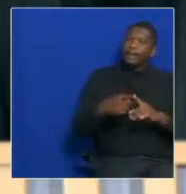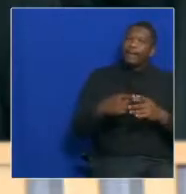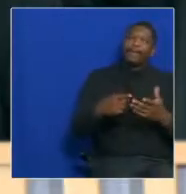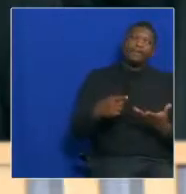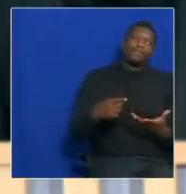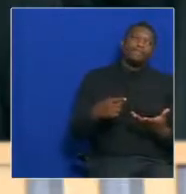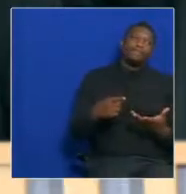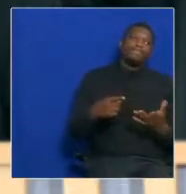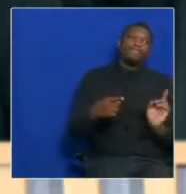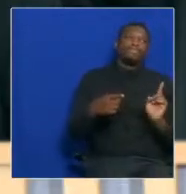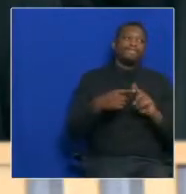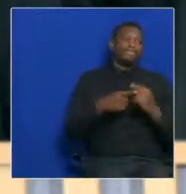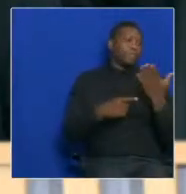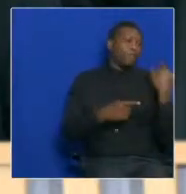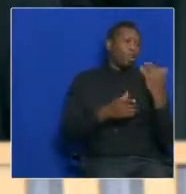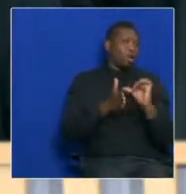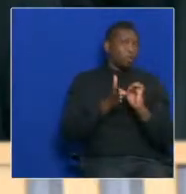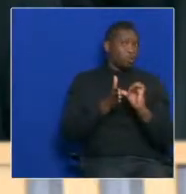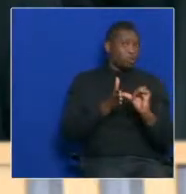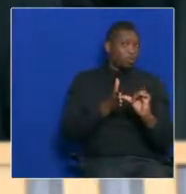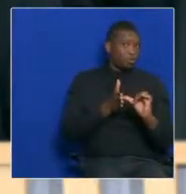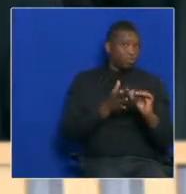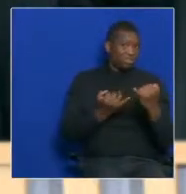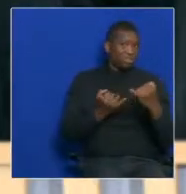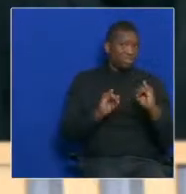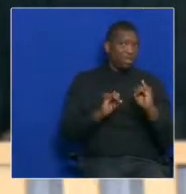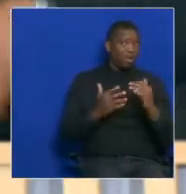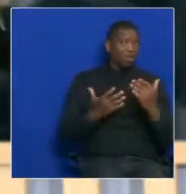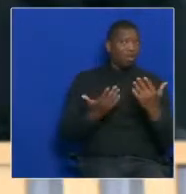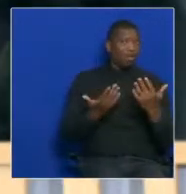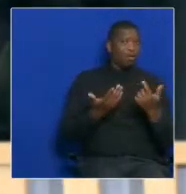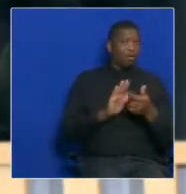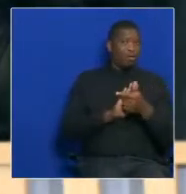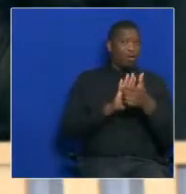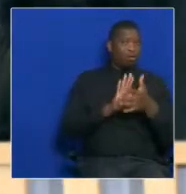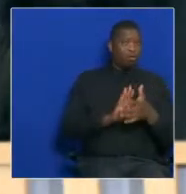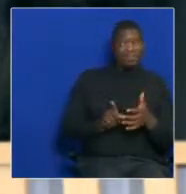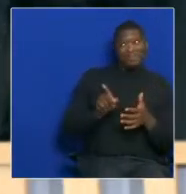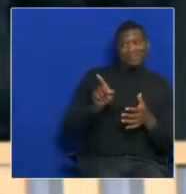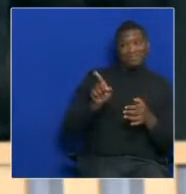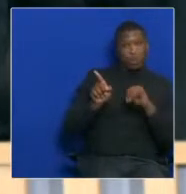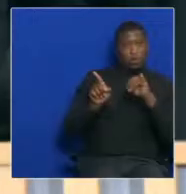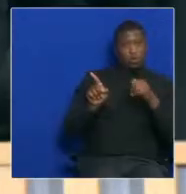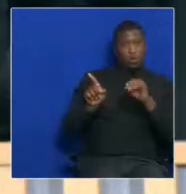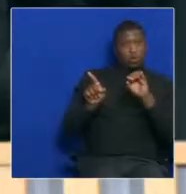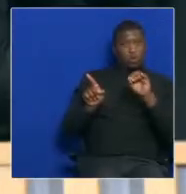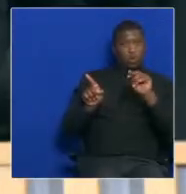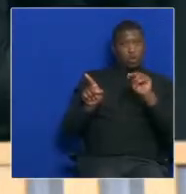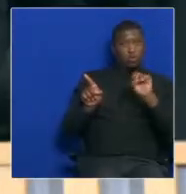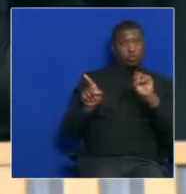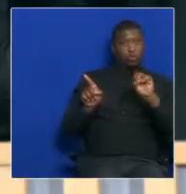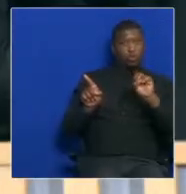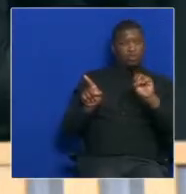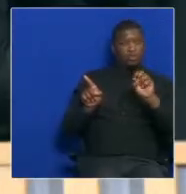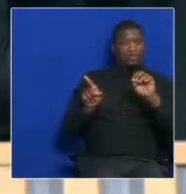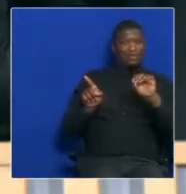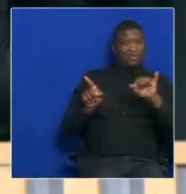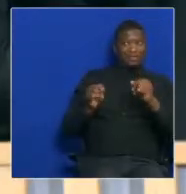last week while Advocate Johnson was still there? Or are you describing